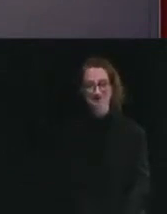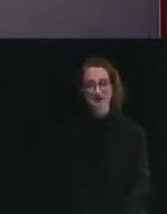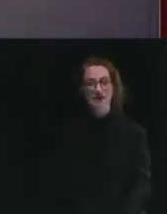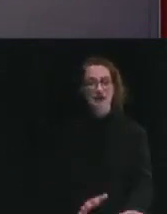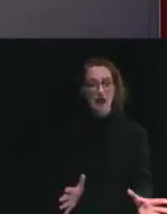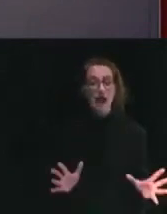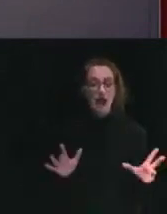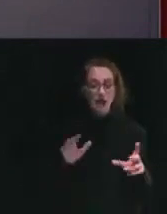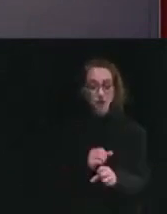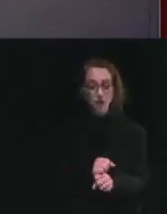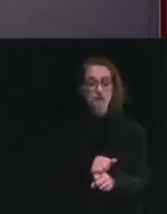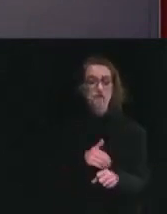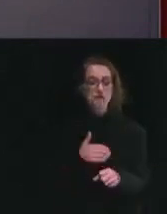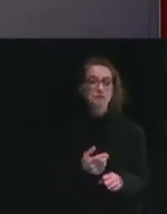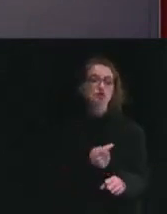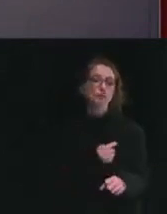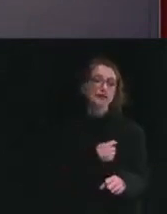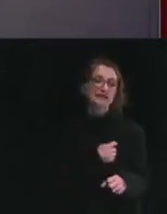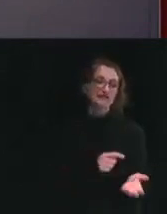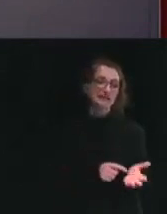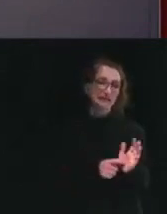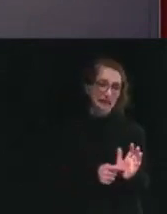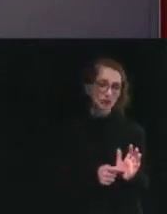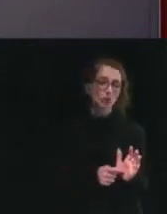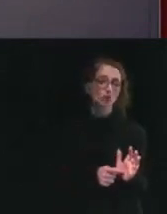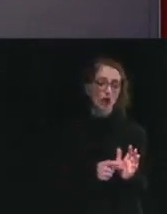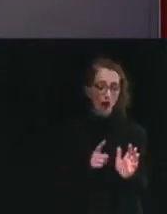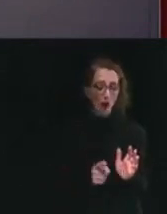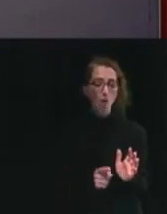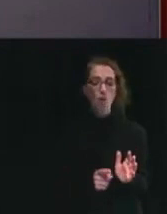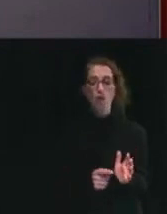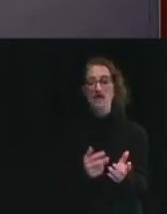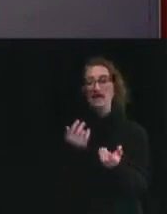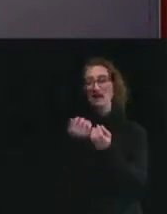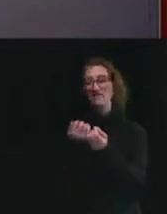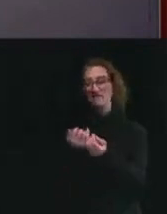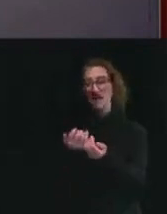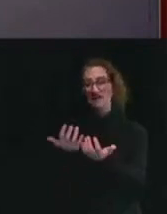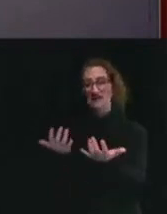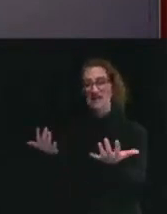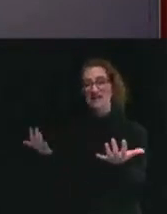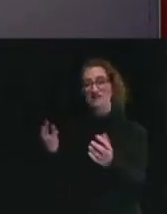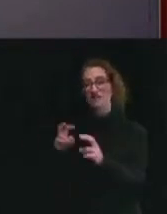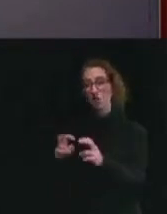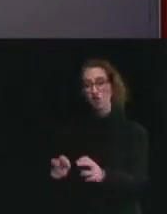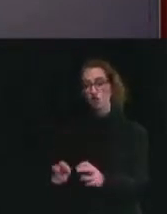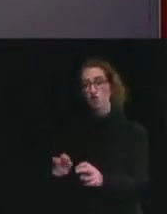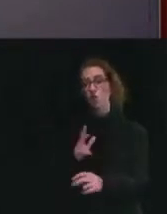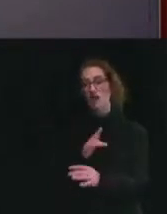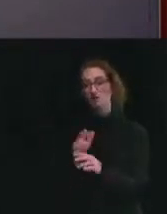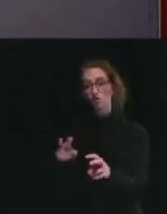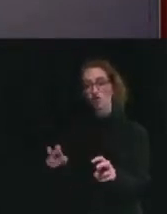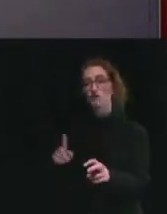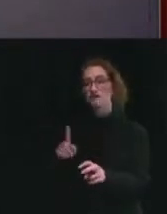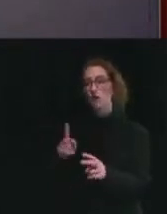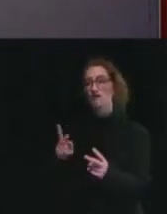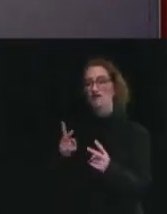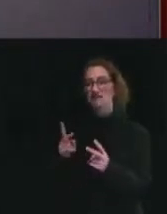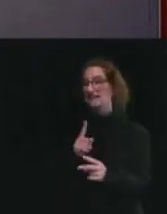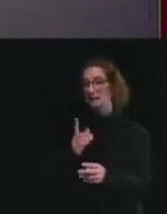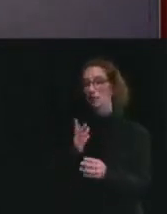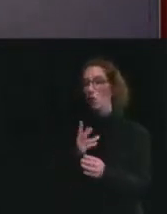Finally, I also have subjective indicators, also in quantitative research. In social research,